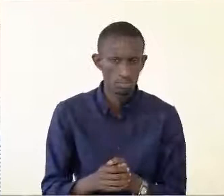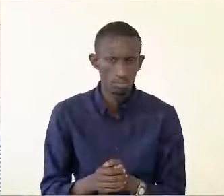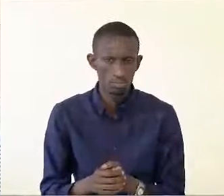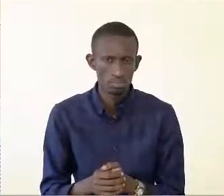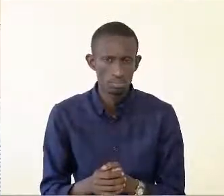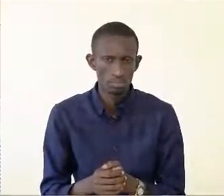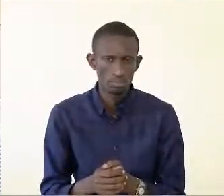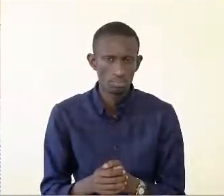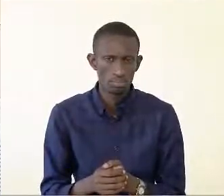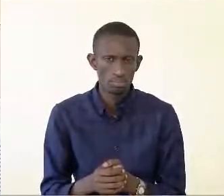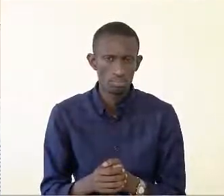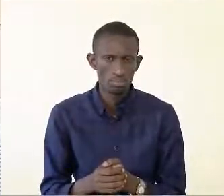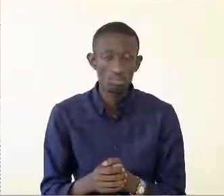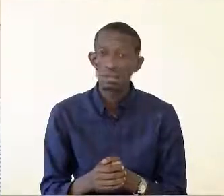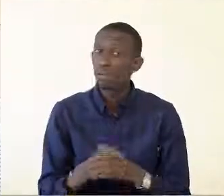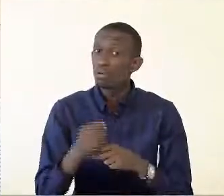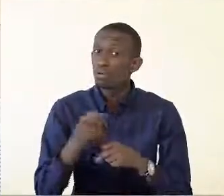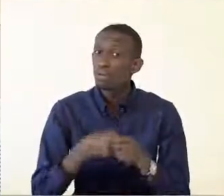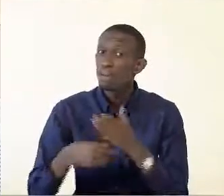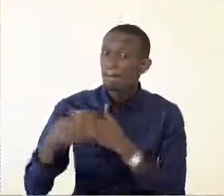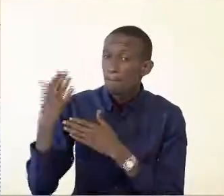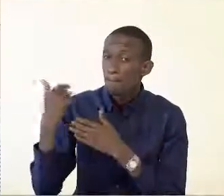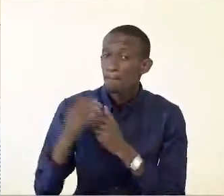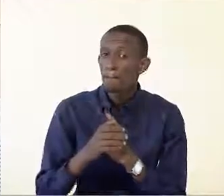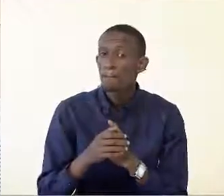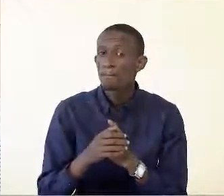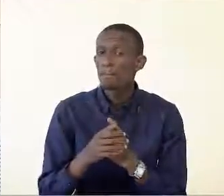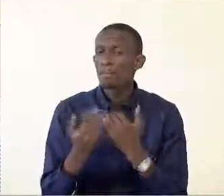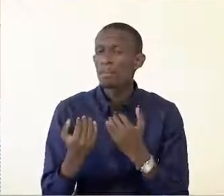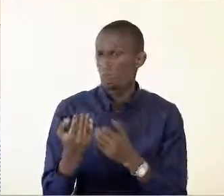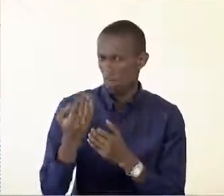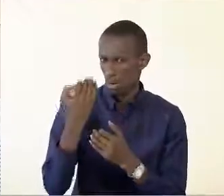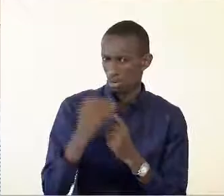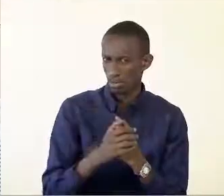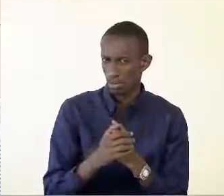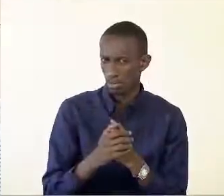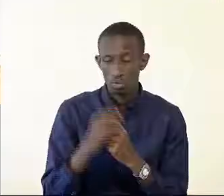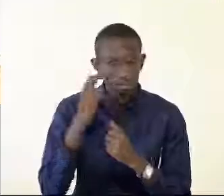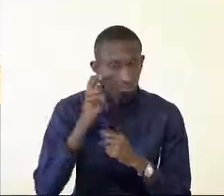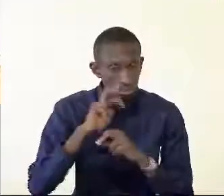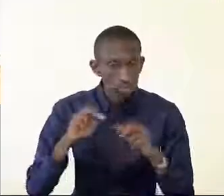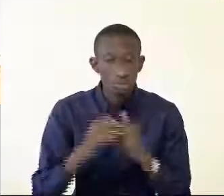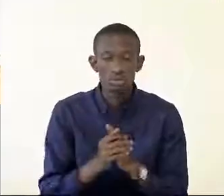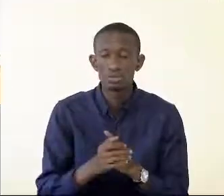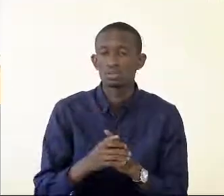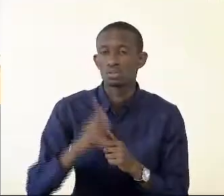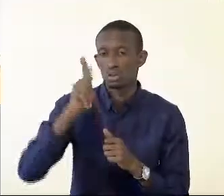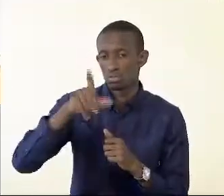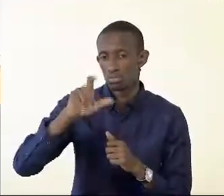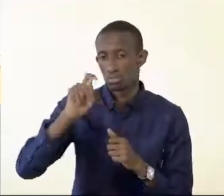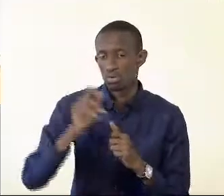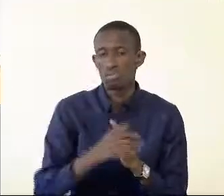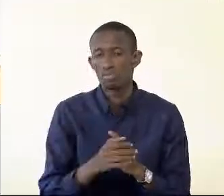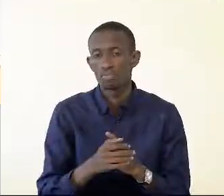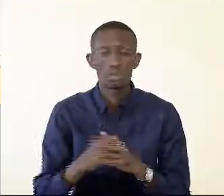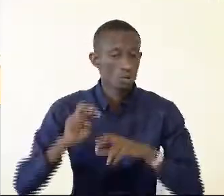And from the question that we had, we were asked to find the value of x when y is